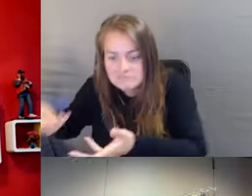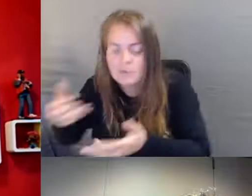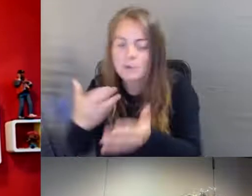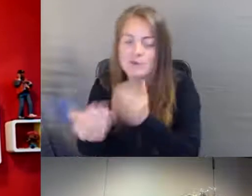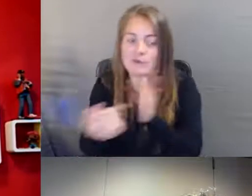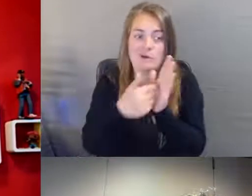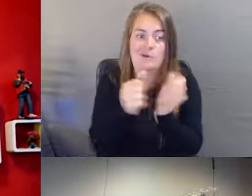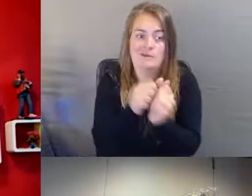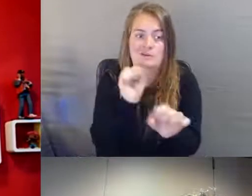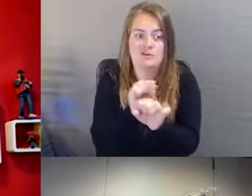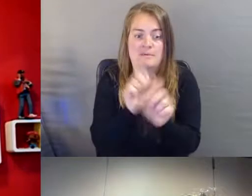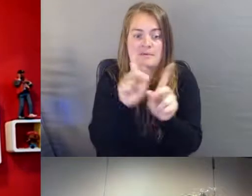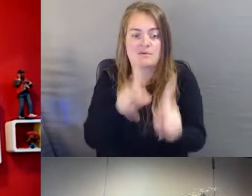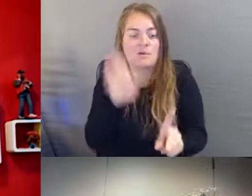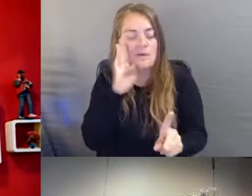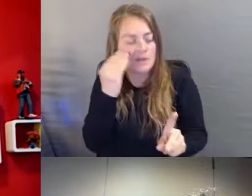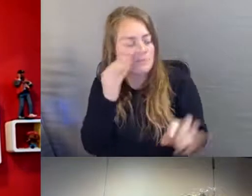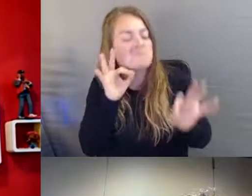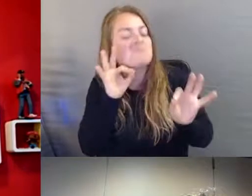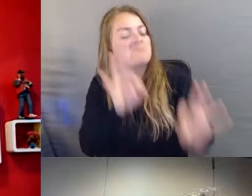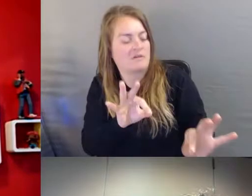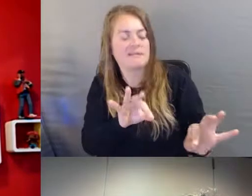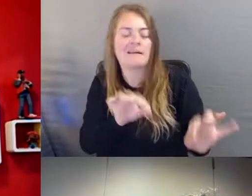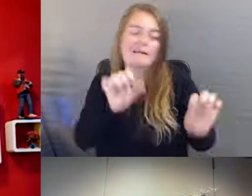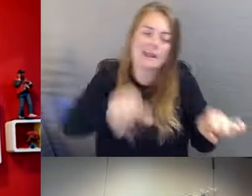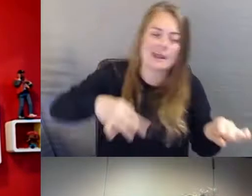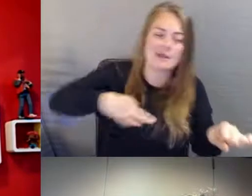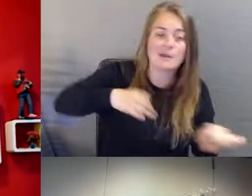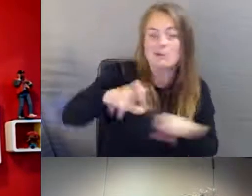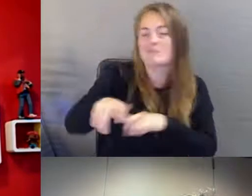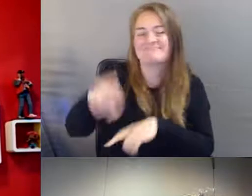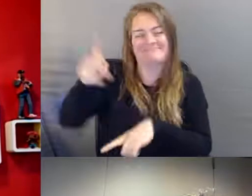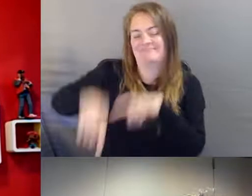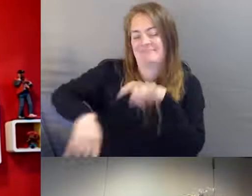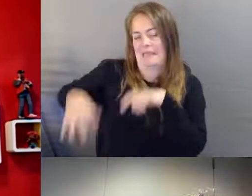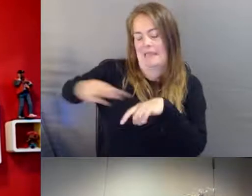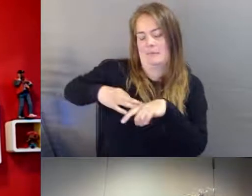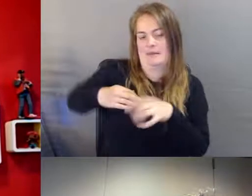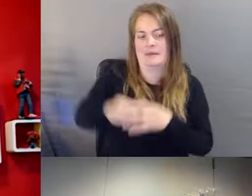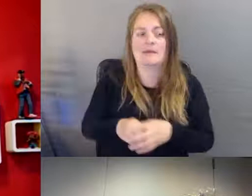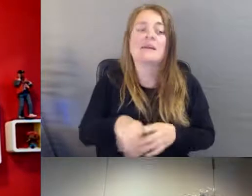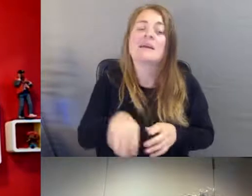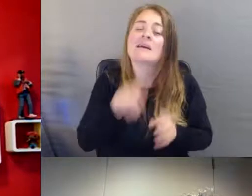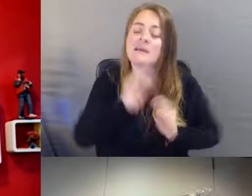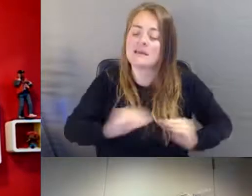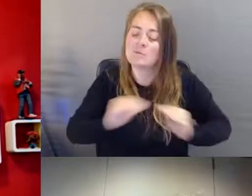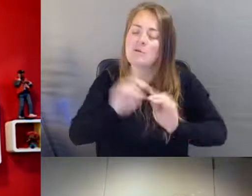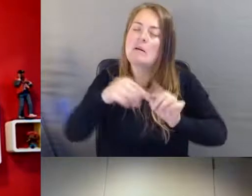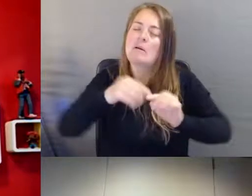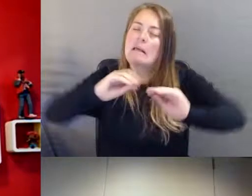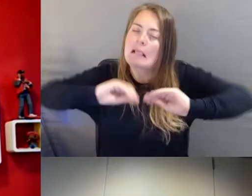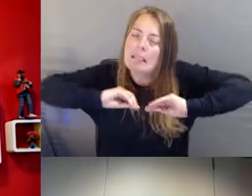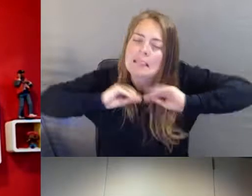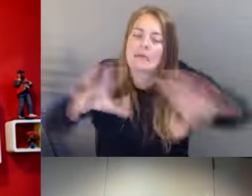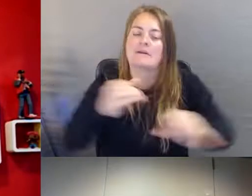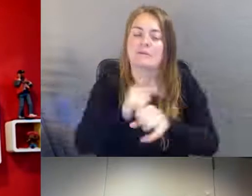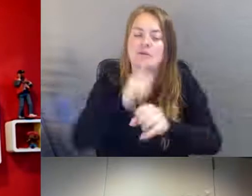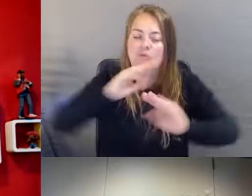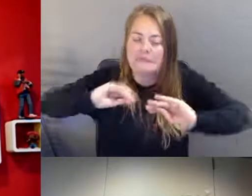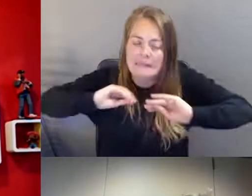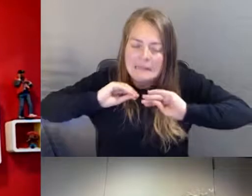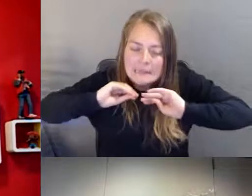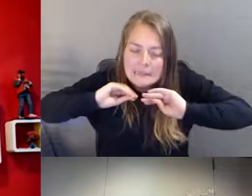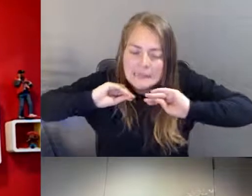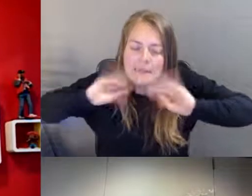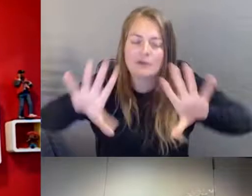or not that's the right application for them to apply for, right? I think it's just more about providing clarity, letting them know and being transparent